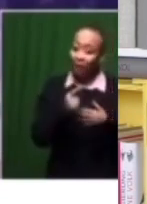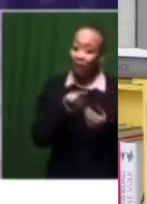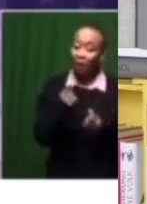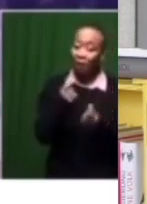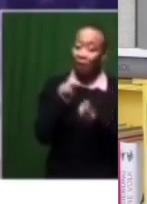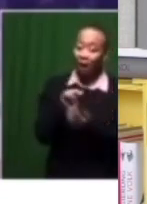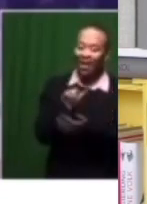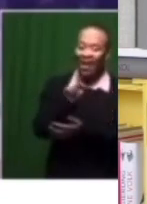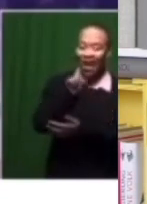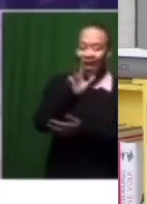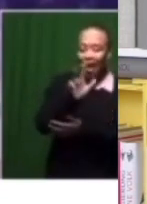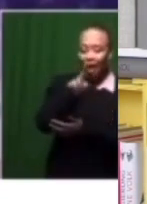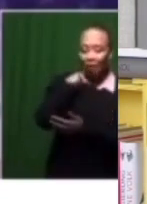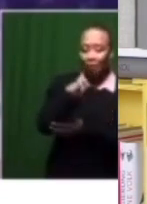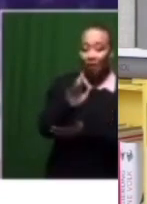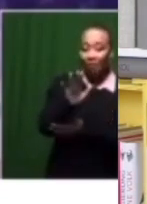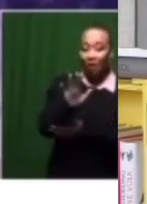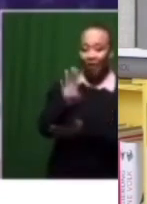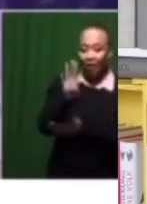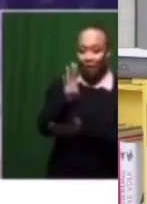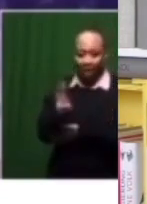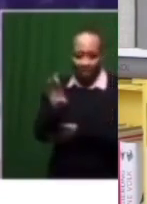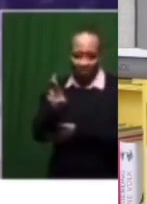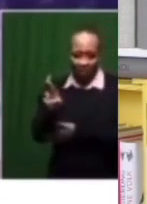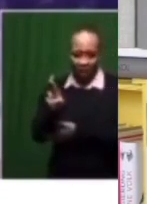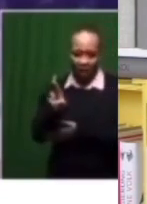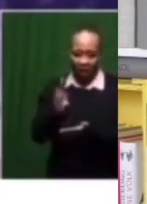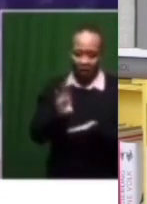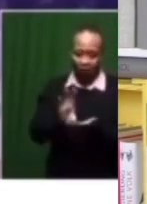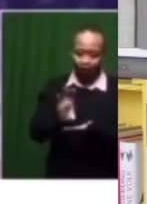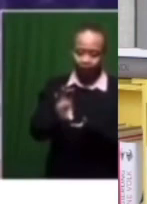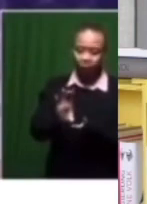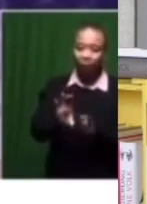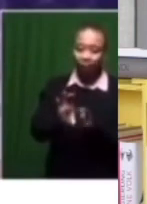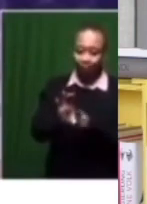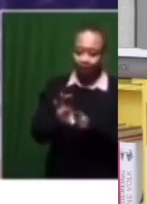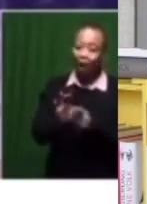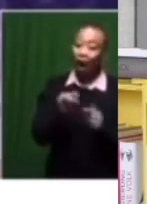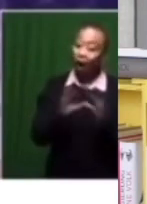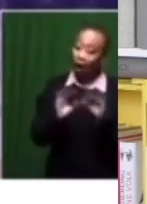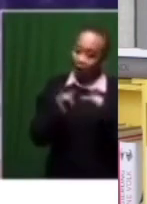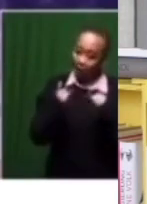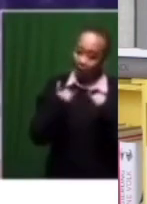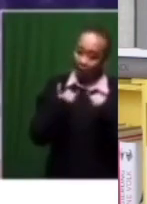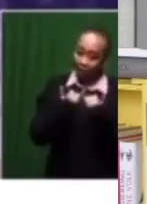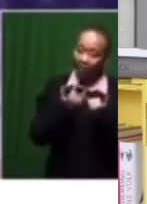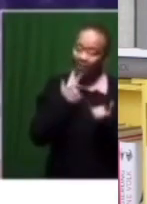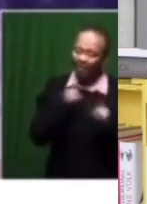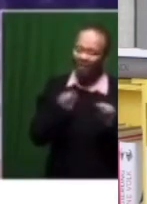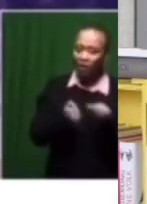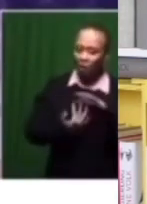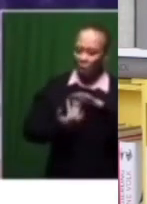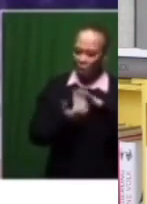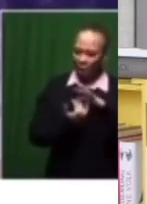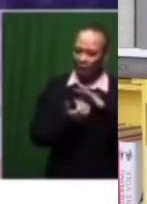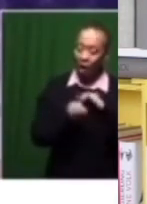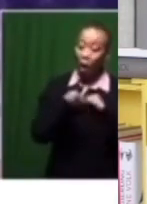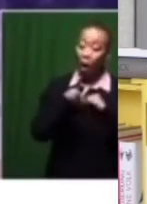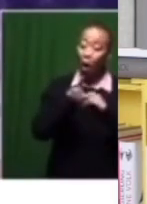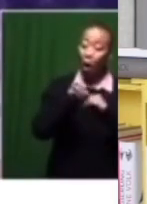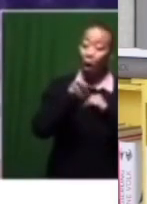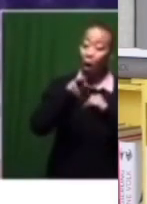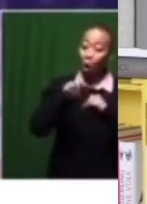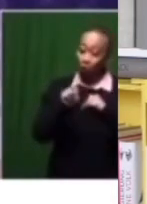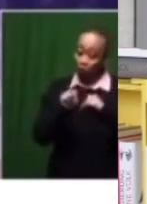billion, where this company says we are willing to give you this a loan, but it will come in a form of